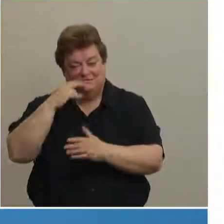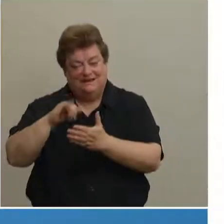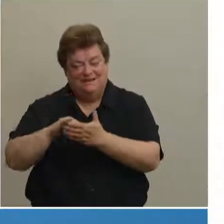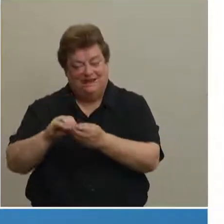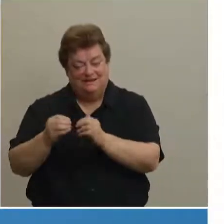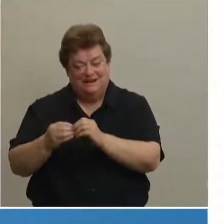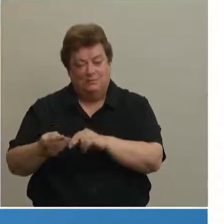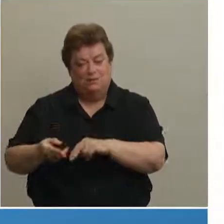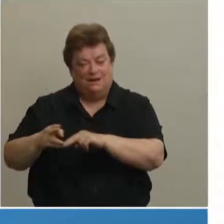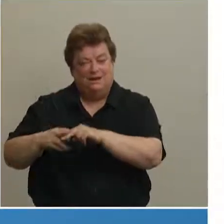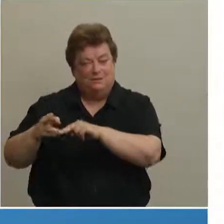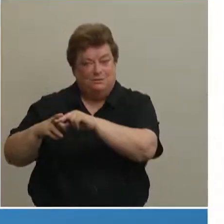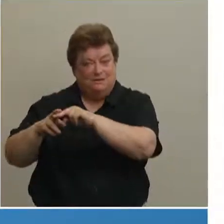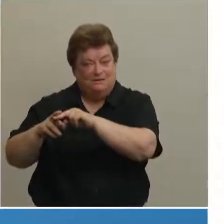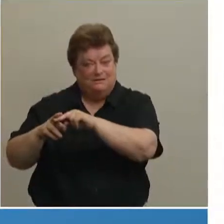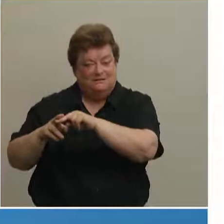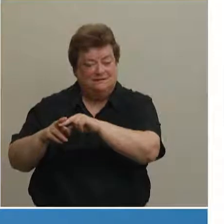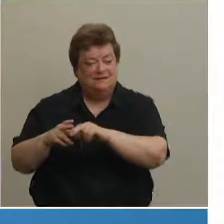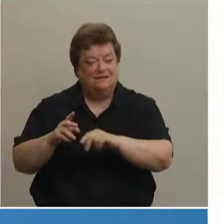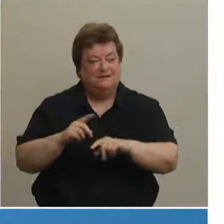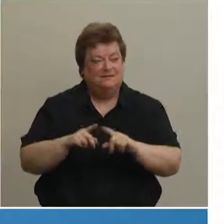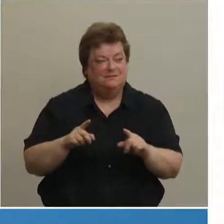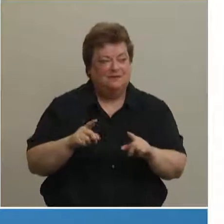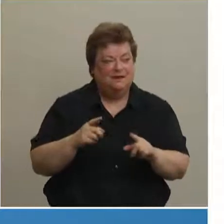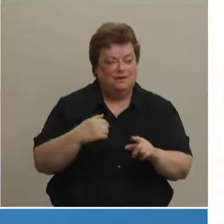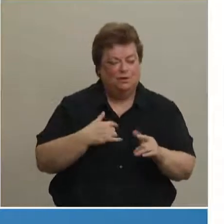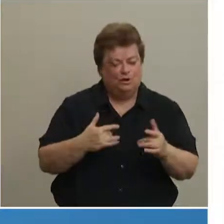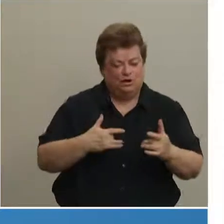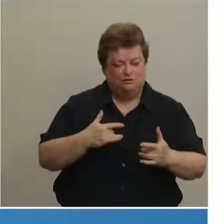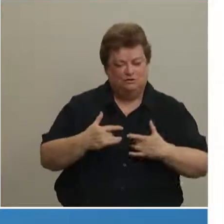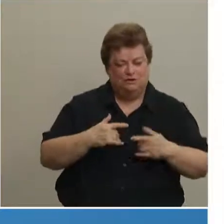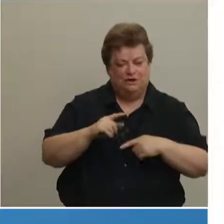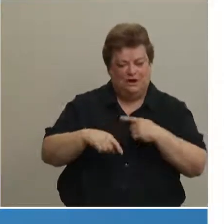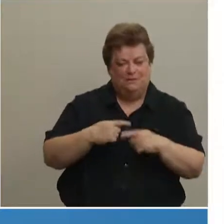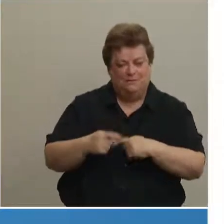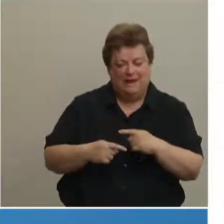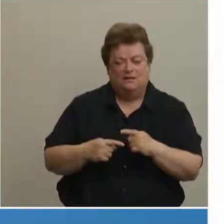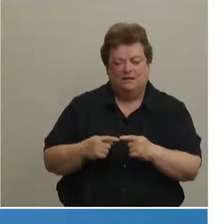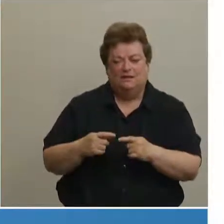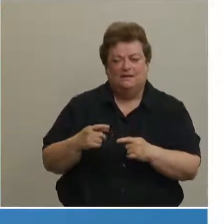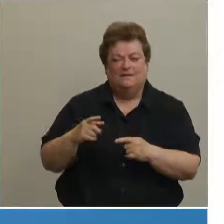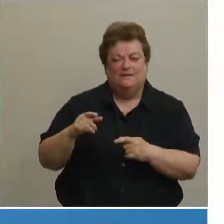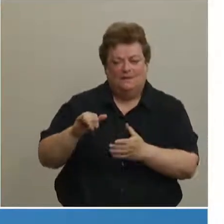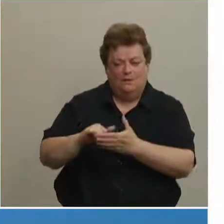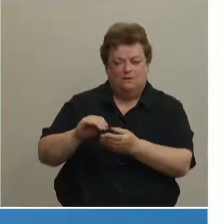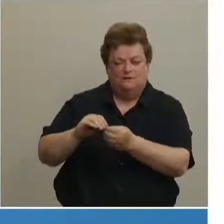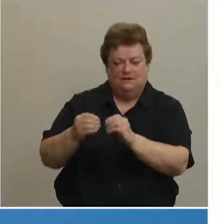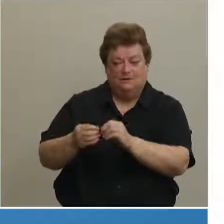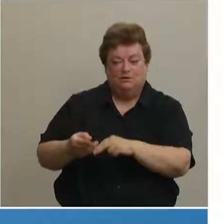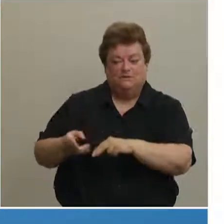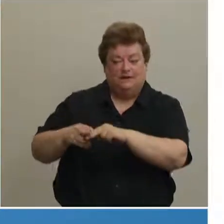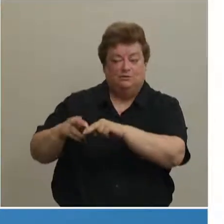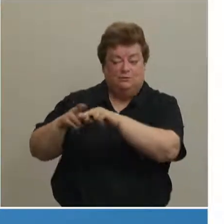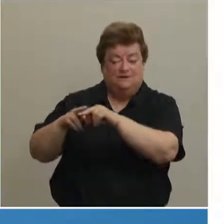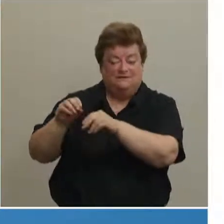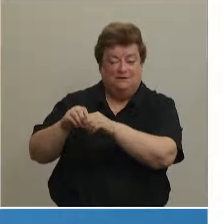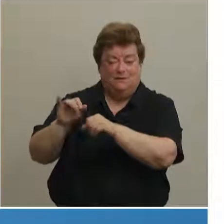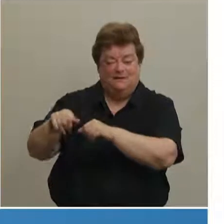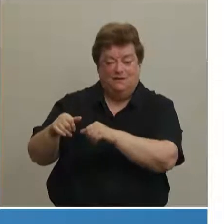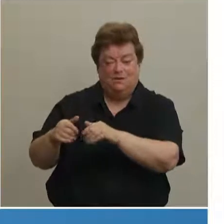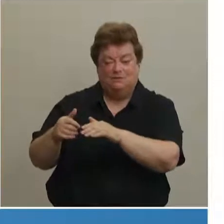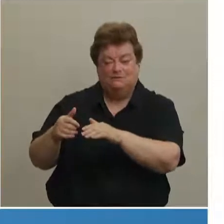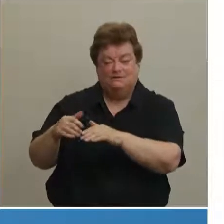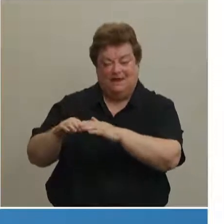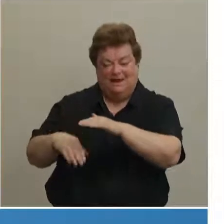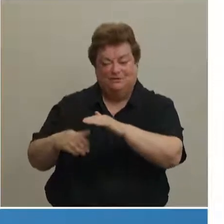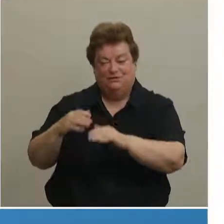progress, but we are especially concerned about rise in cases in our under 18 population in March compared to February.